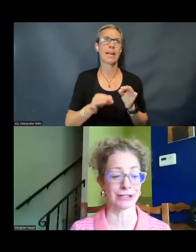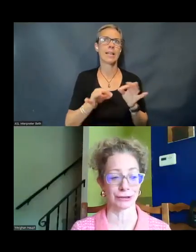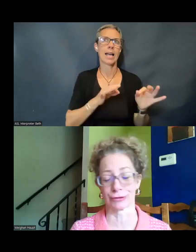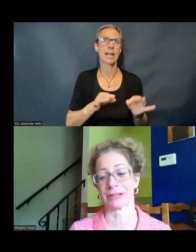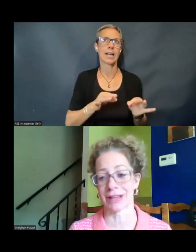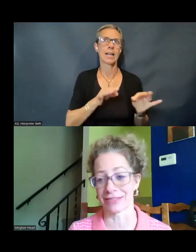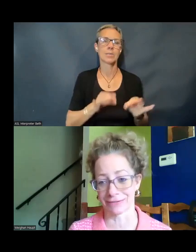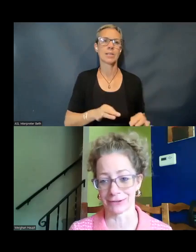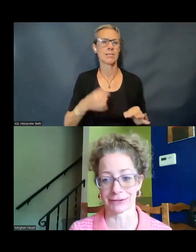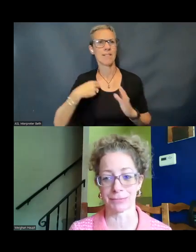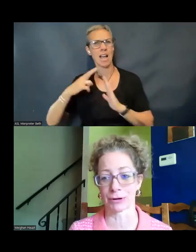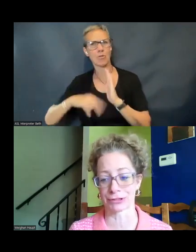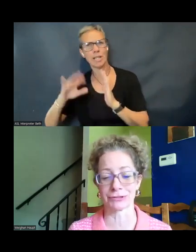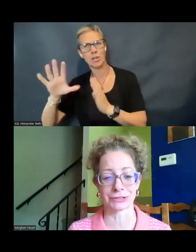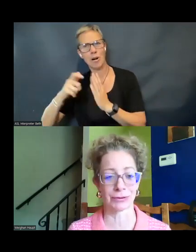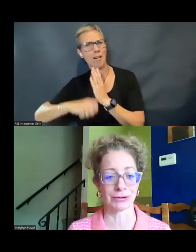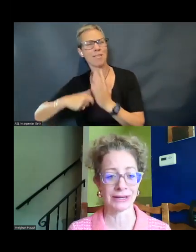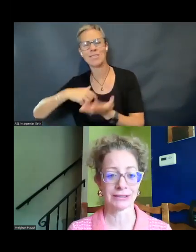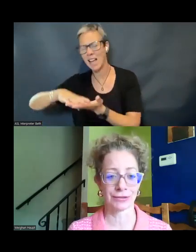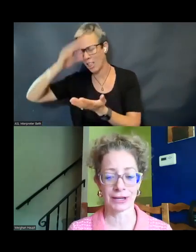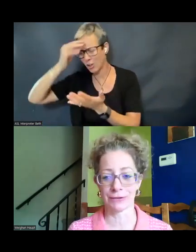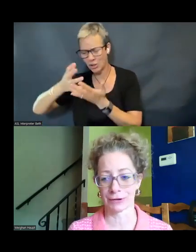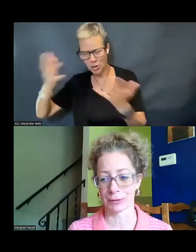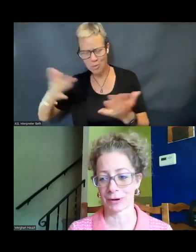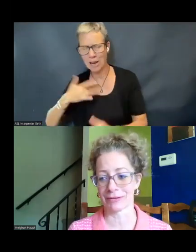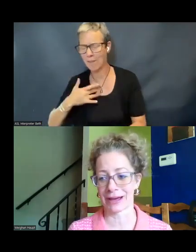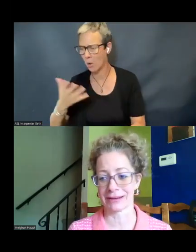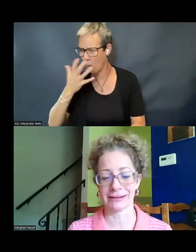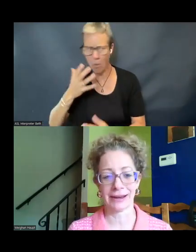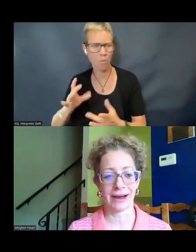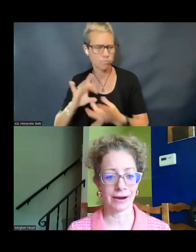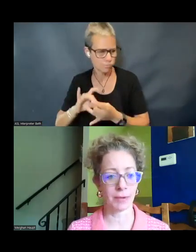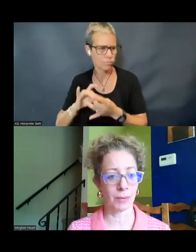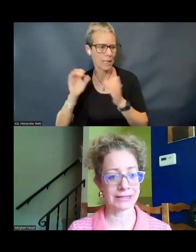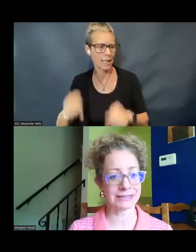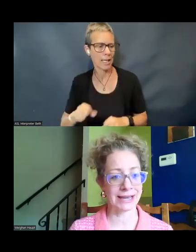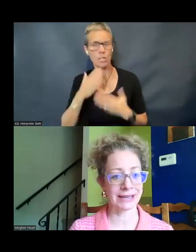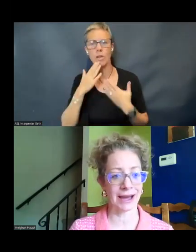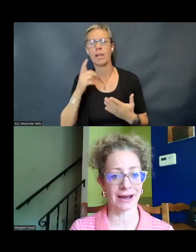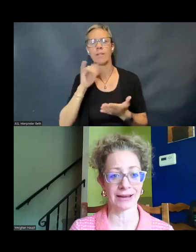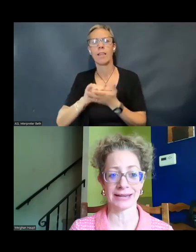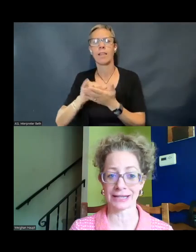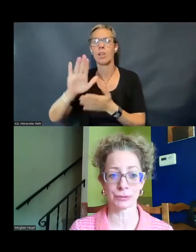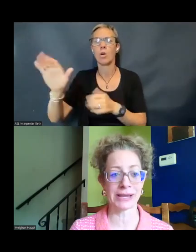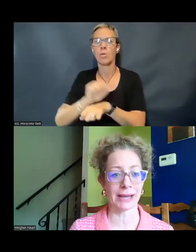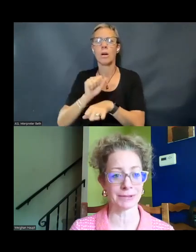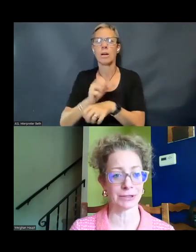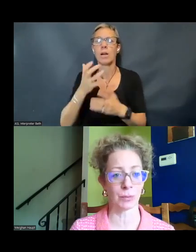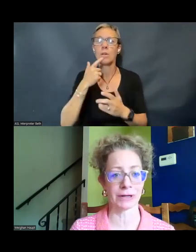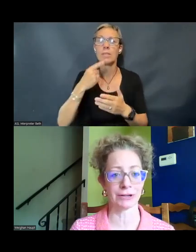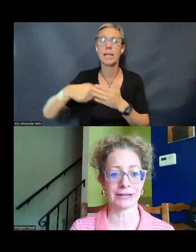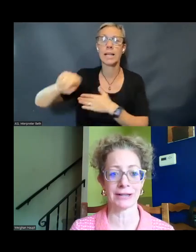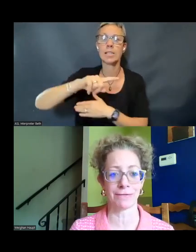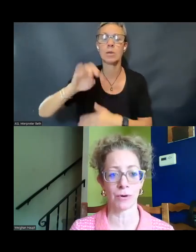articles, I just learn a lot. They feel very personal. So thank you for your work on that. Want to say next week,